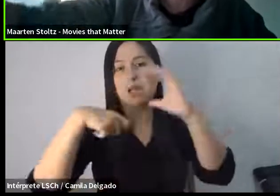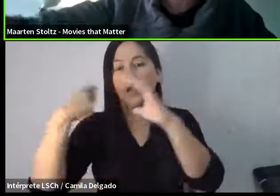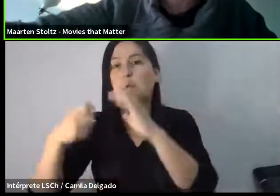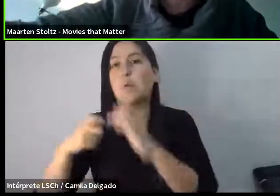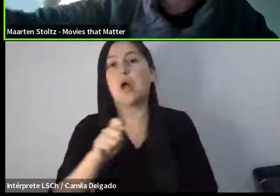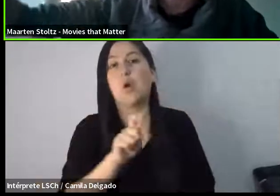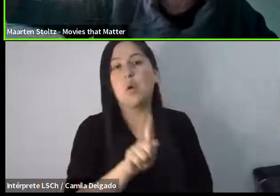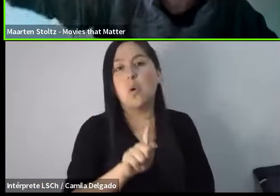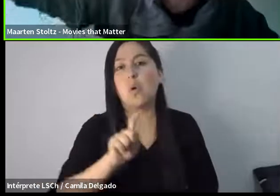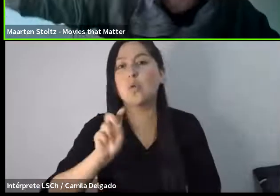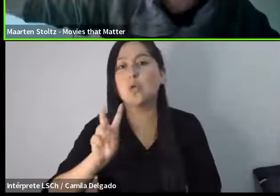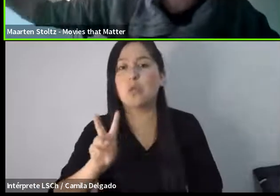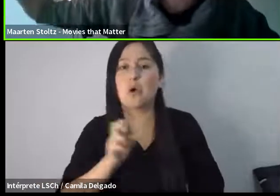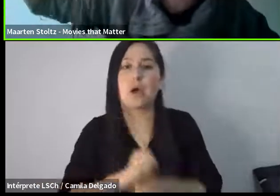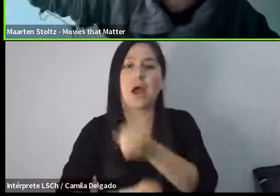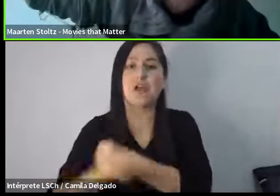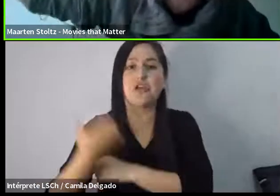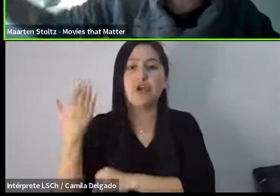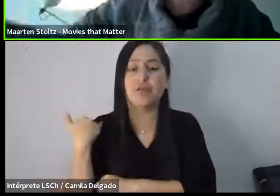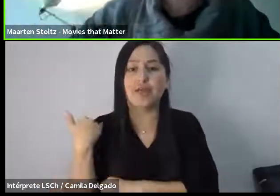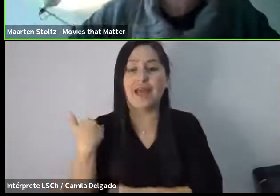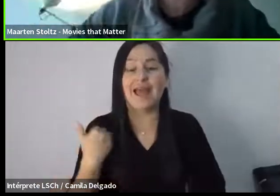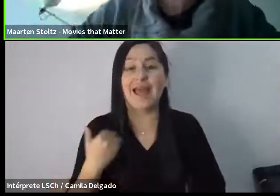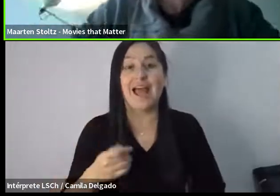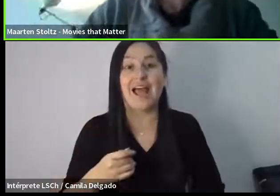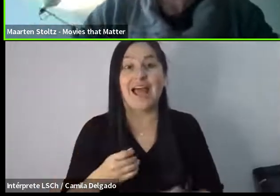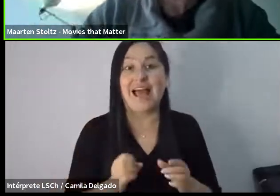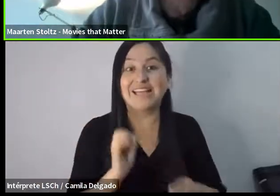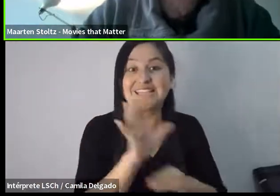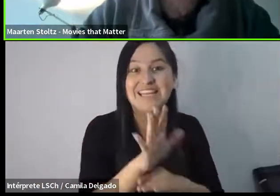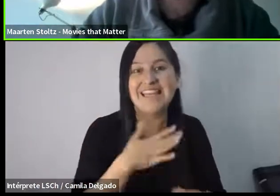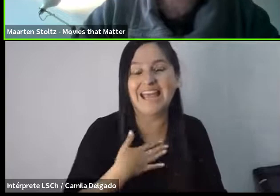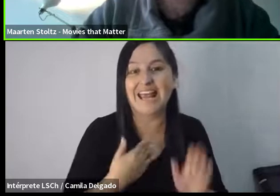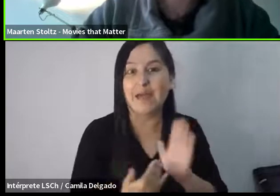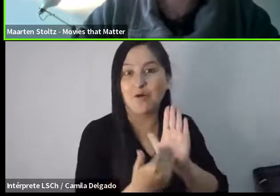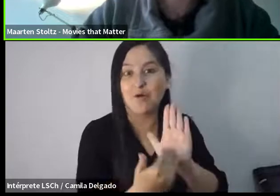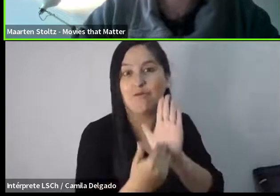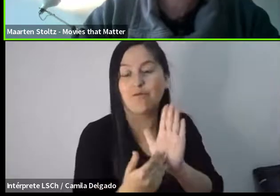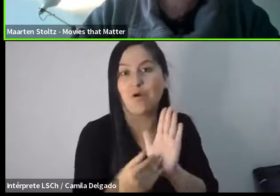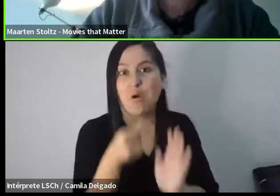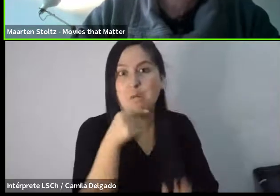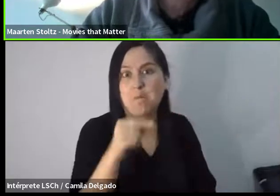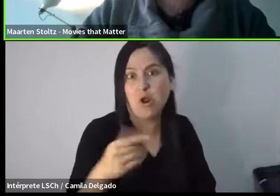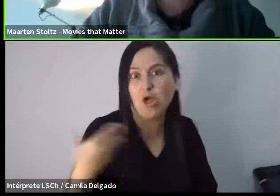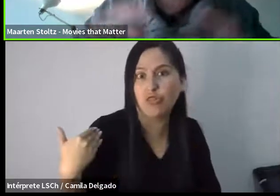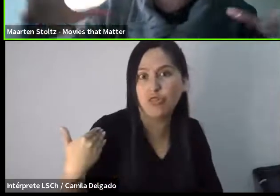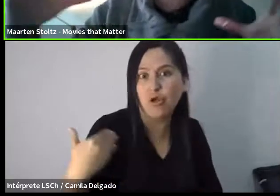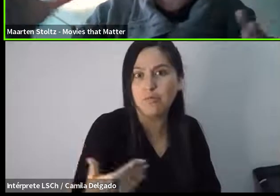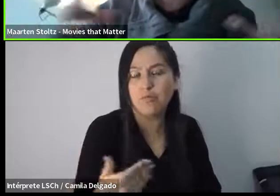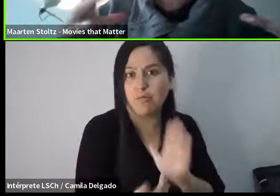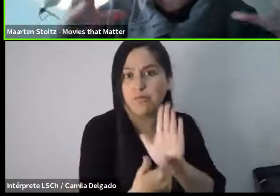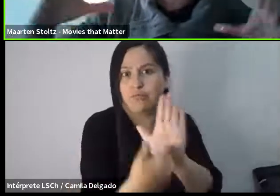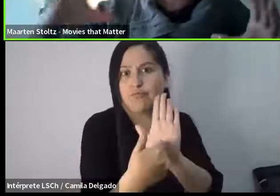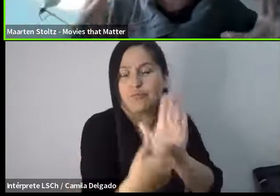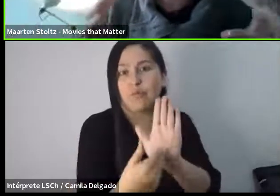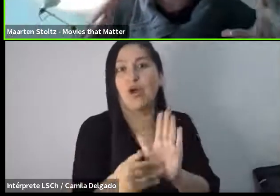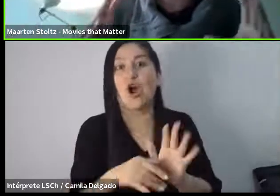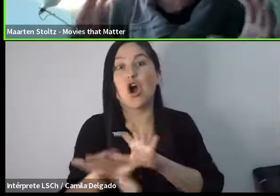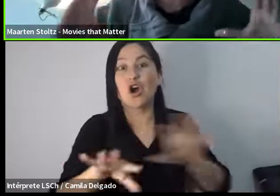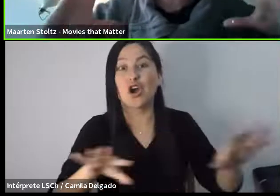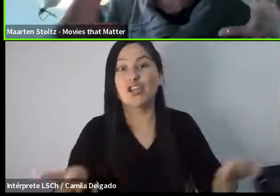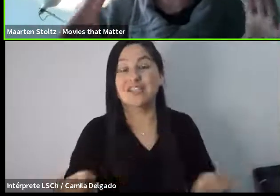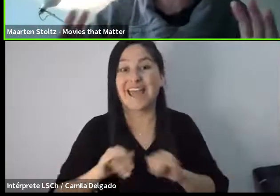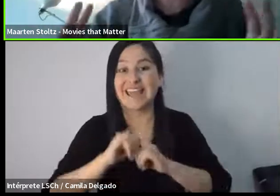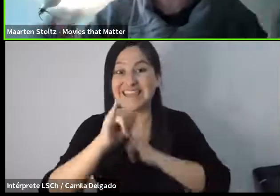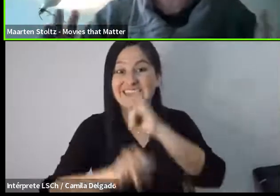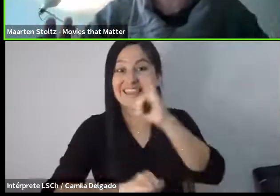screen the newest films before they're released on the internet or in the cinemas. But for the Afghanistan